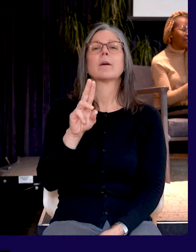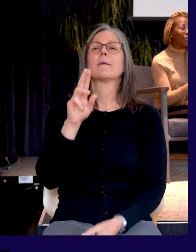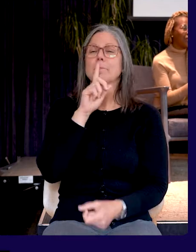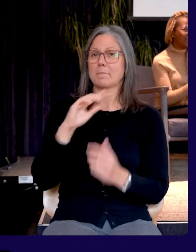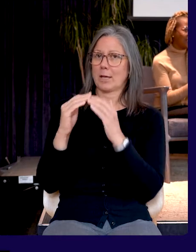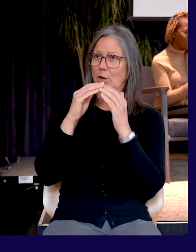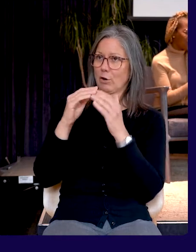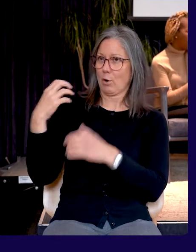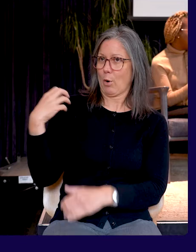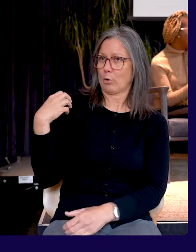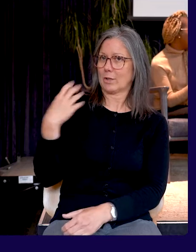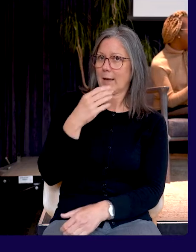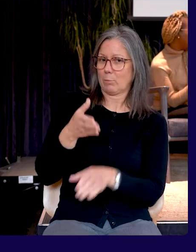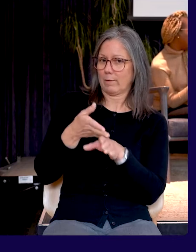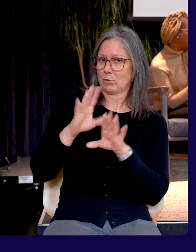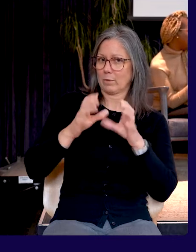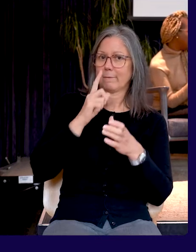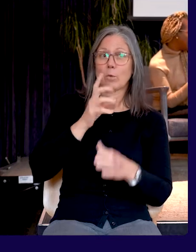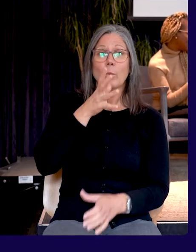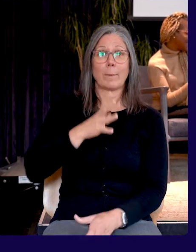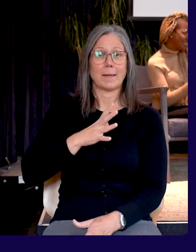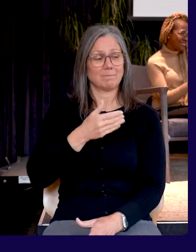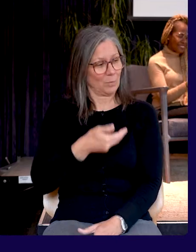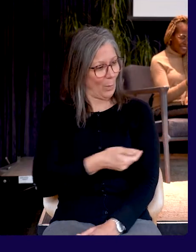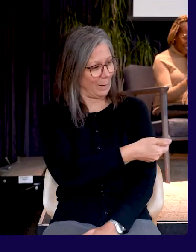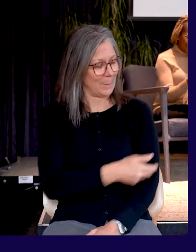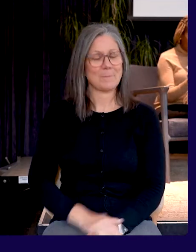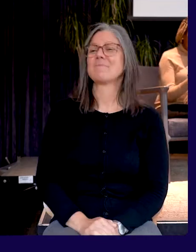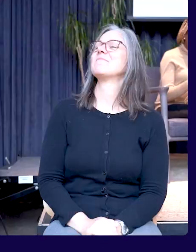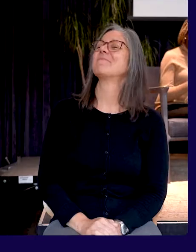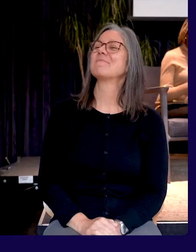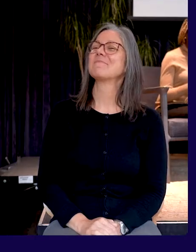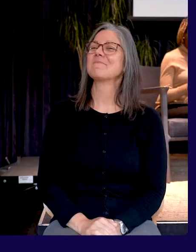professional development organization for women. Welcome, Tiffany. Thank you for having me.